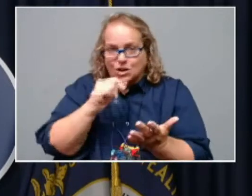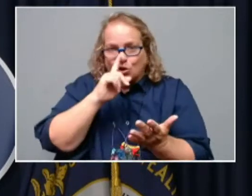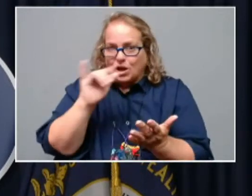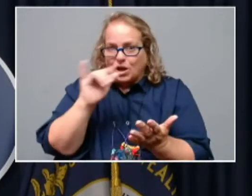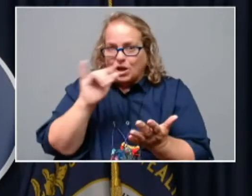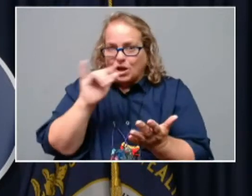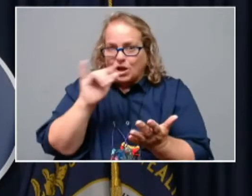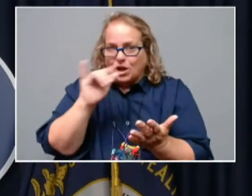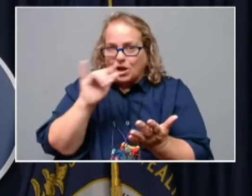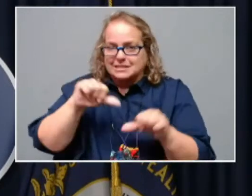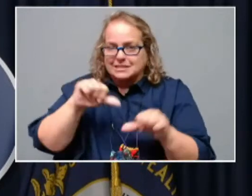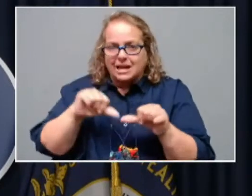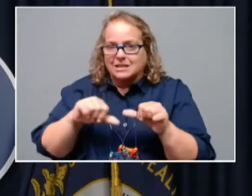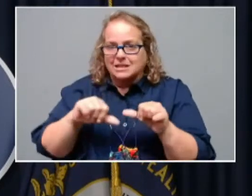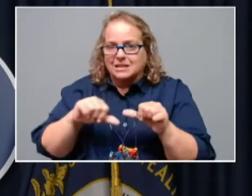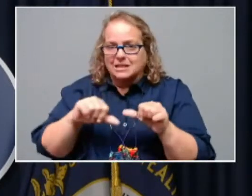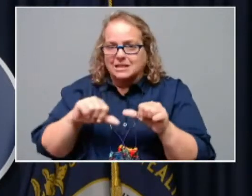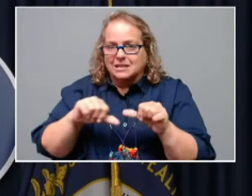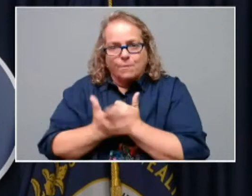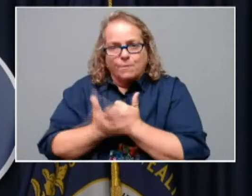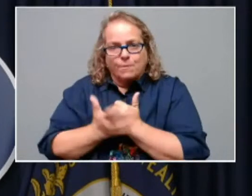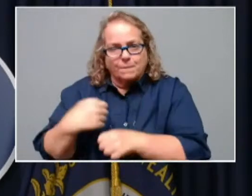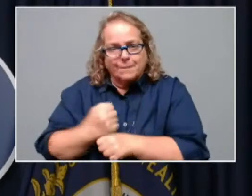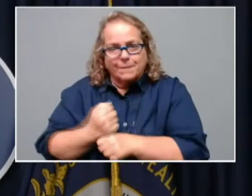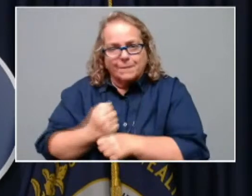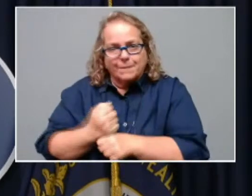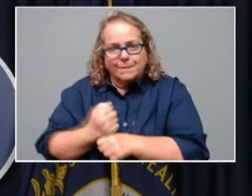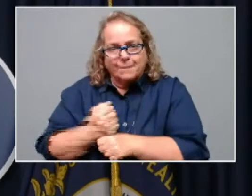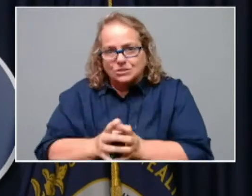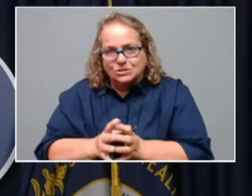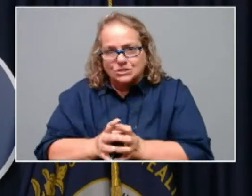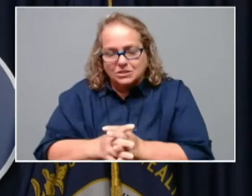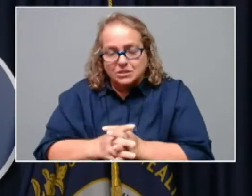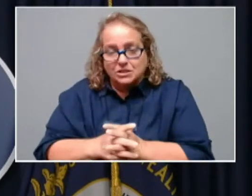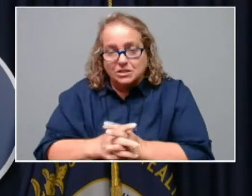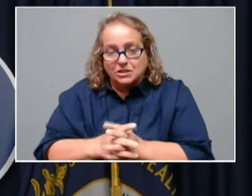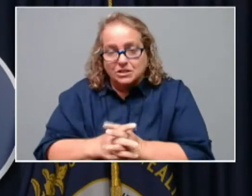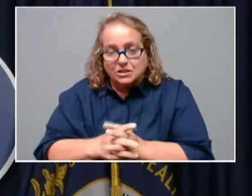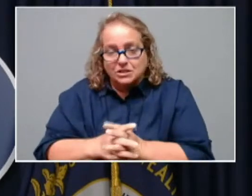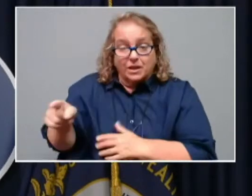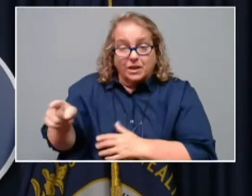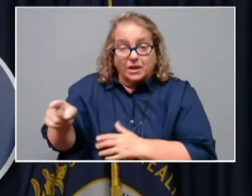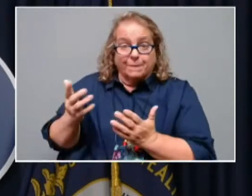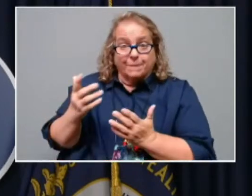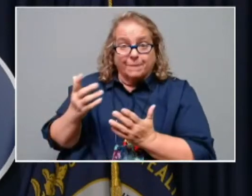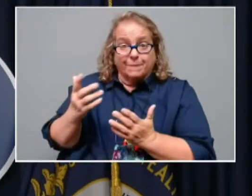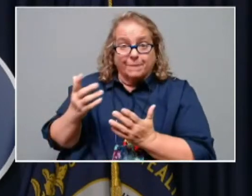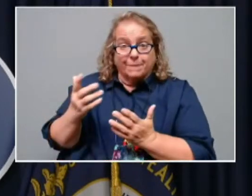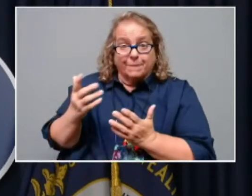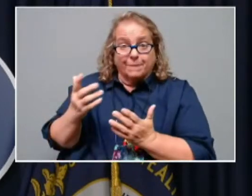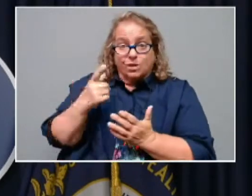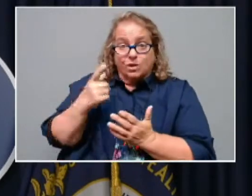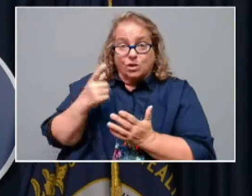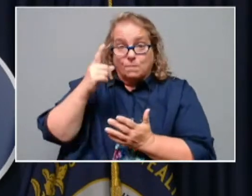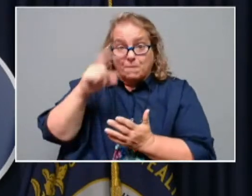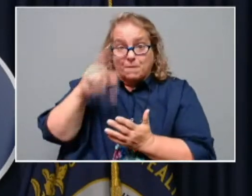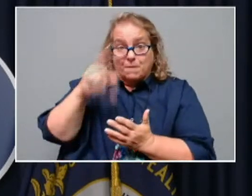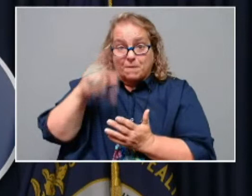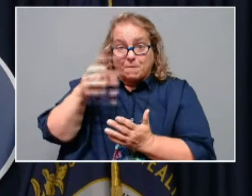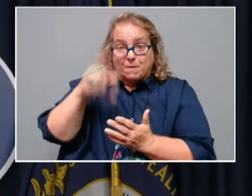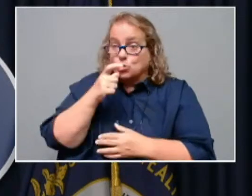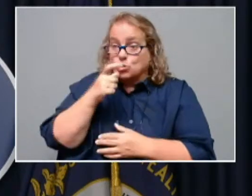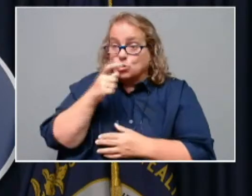science is gonna help there. I think for them, it's someone that they love and care about, willing to have